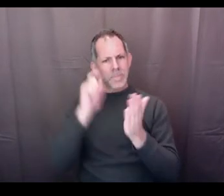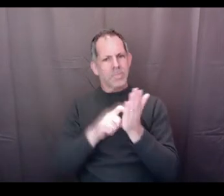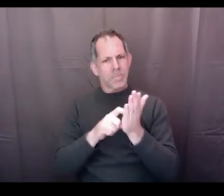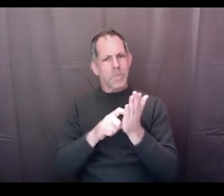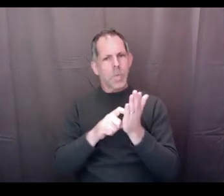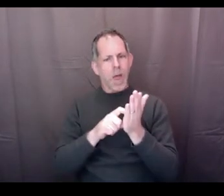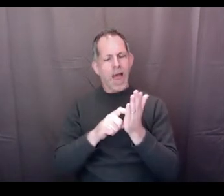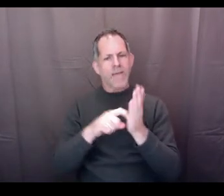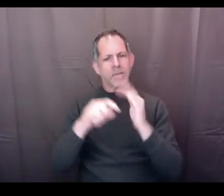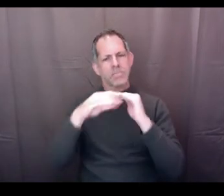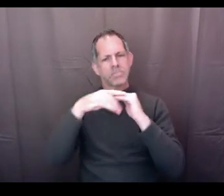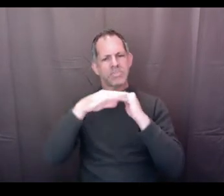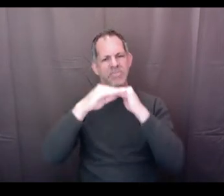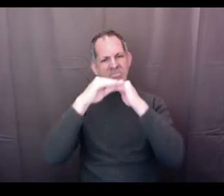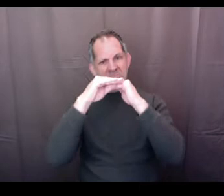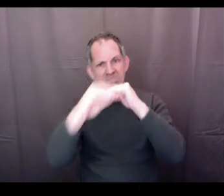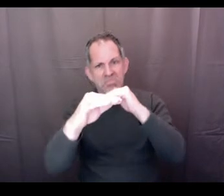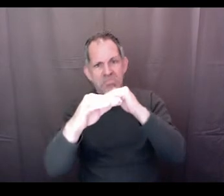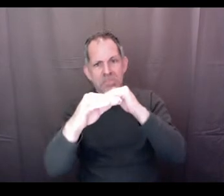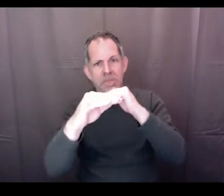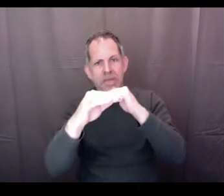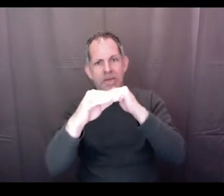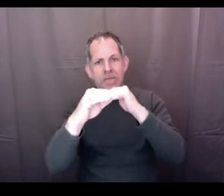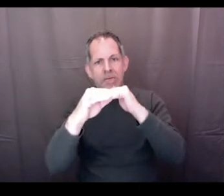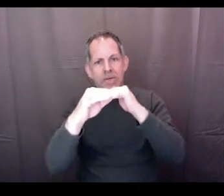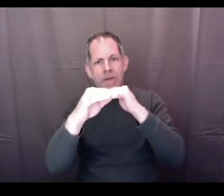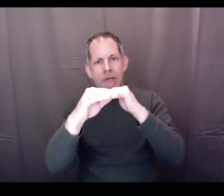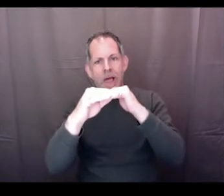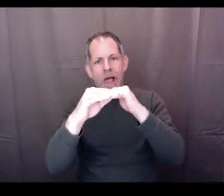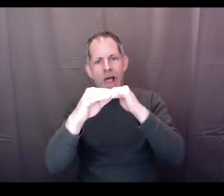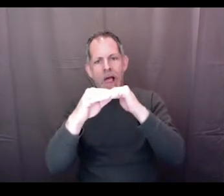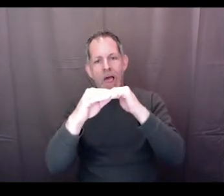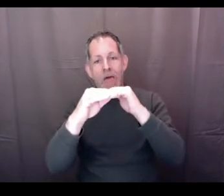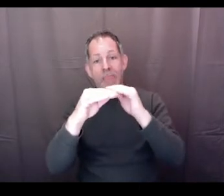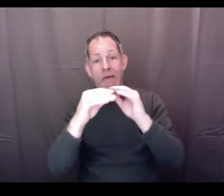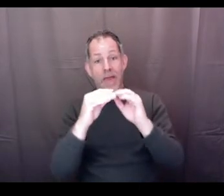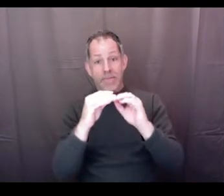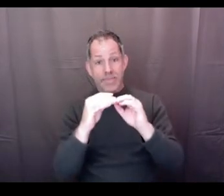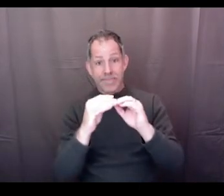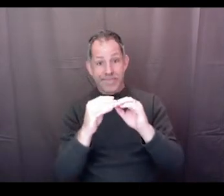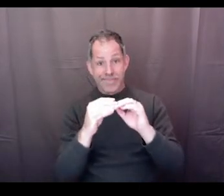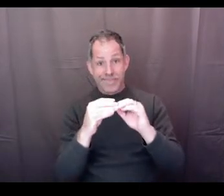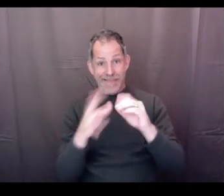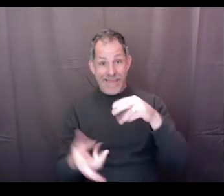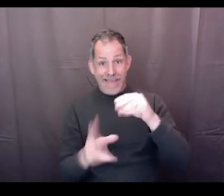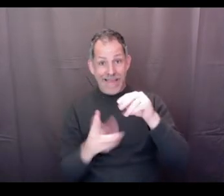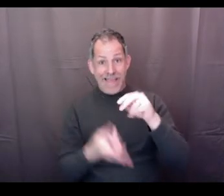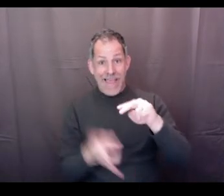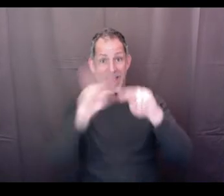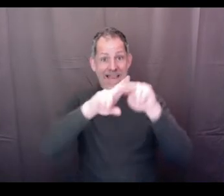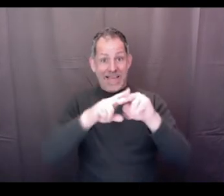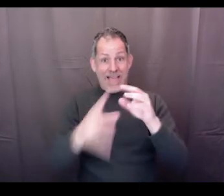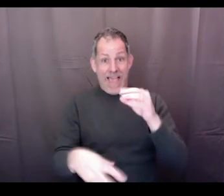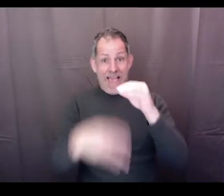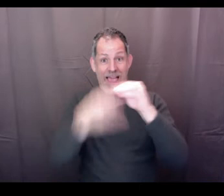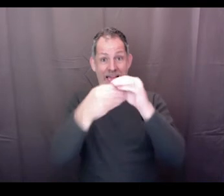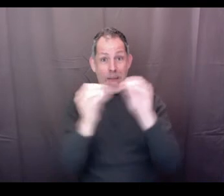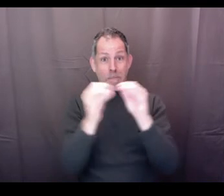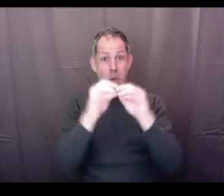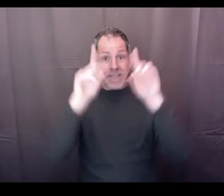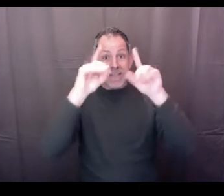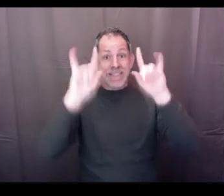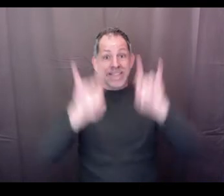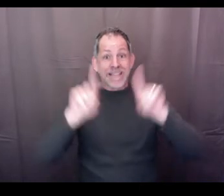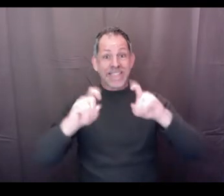May. So we've got plateauing declines in cases, sort of increased movement,